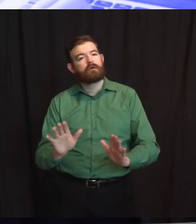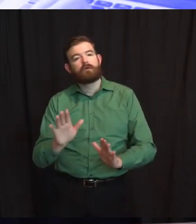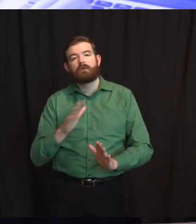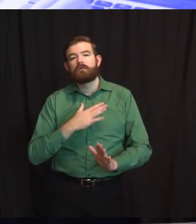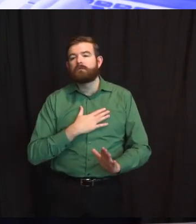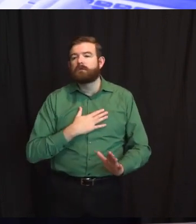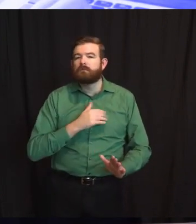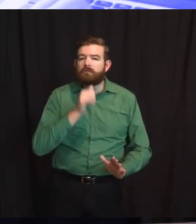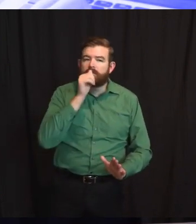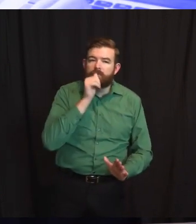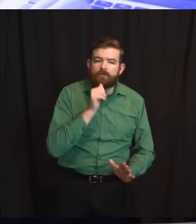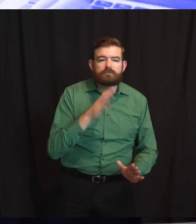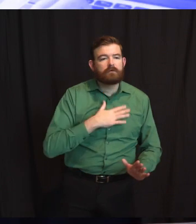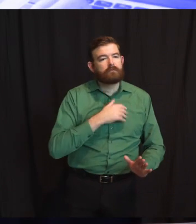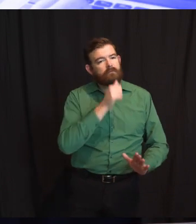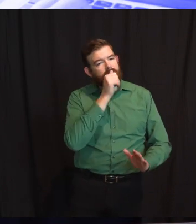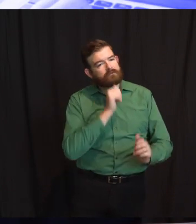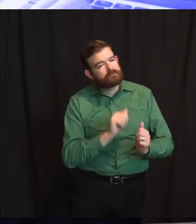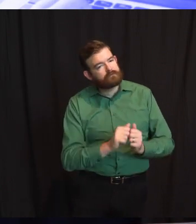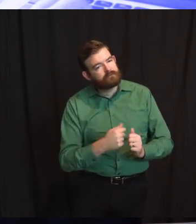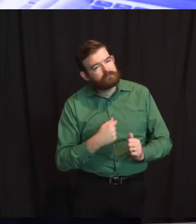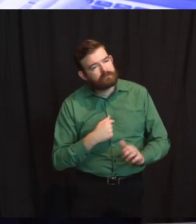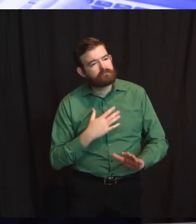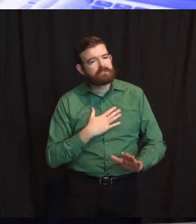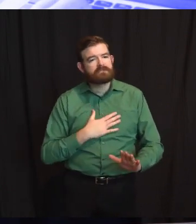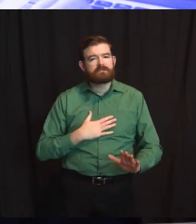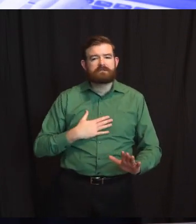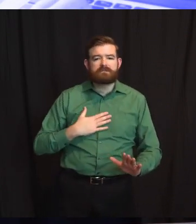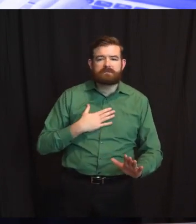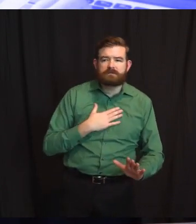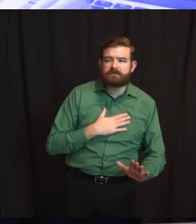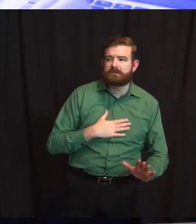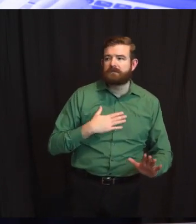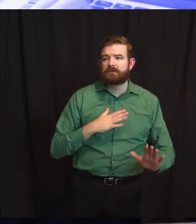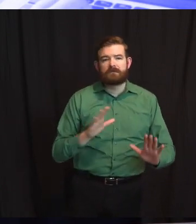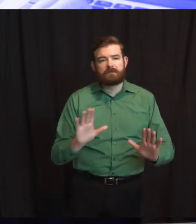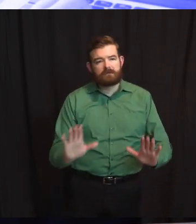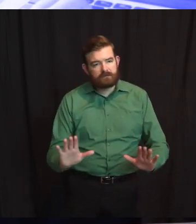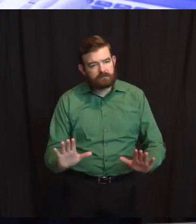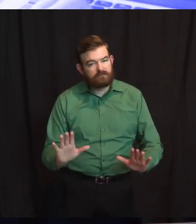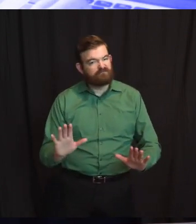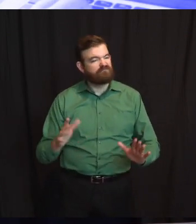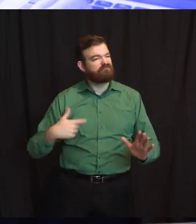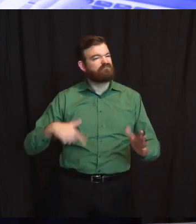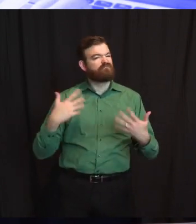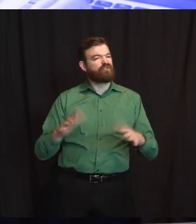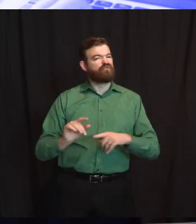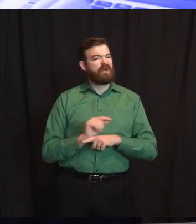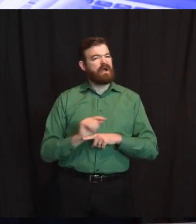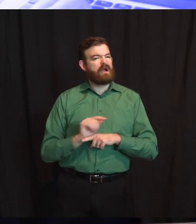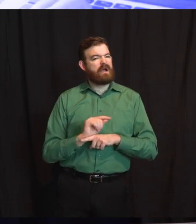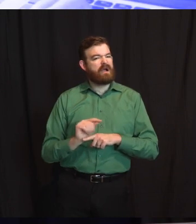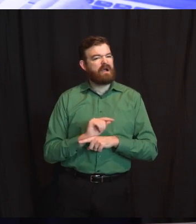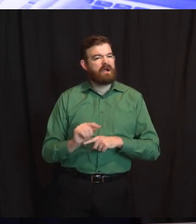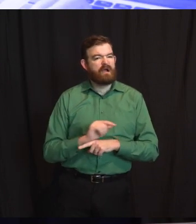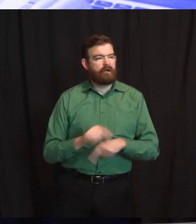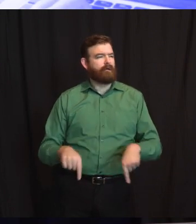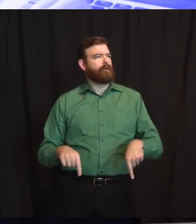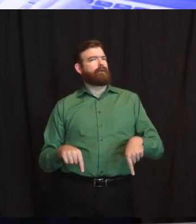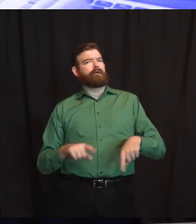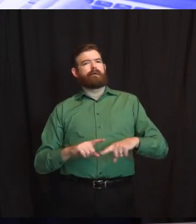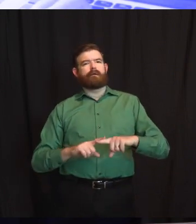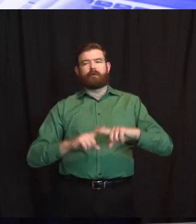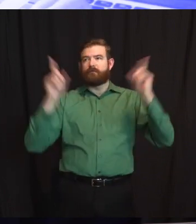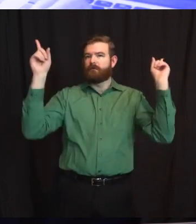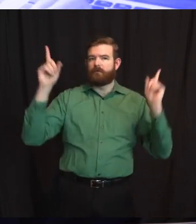enforcement as we try and work through this, you know, some obviously unprecedented challenges that are facing each and every one of